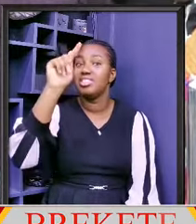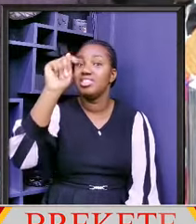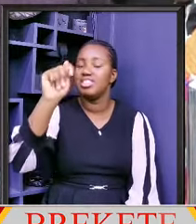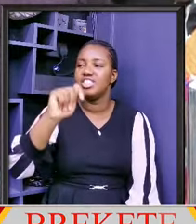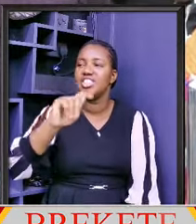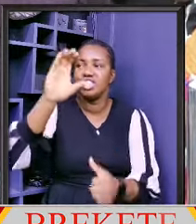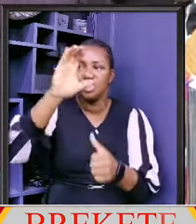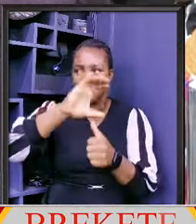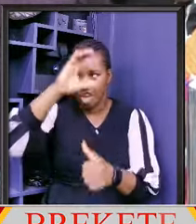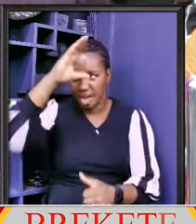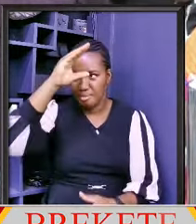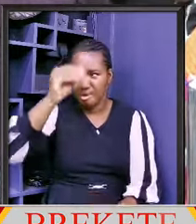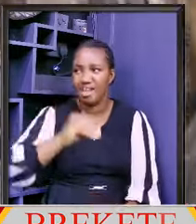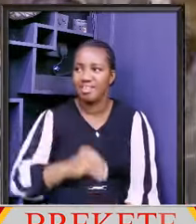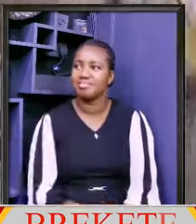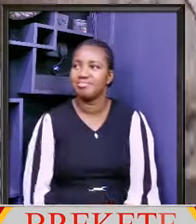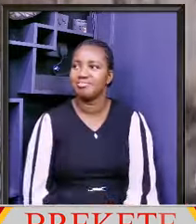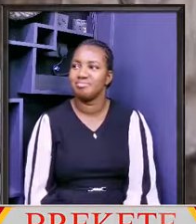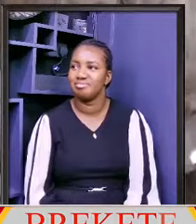of